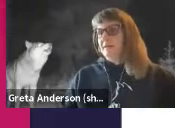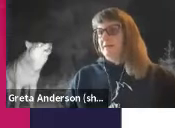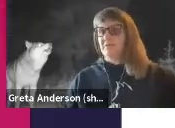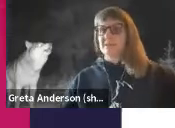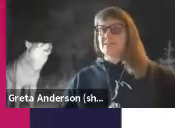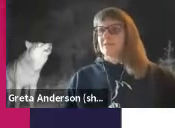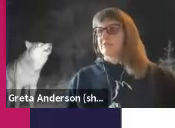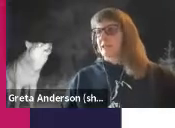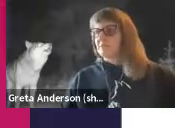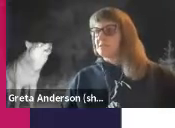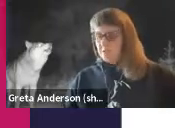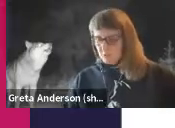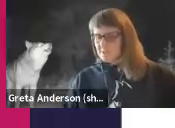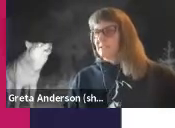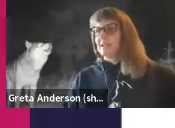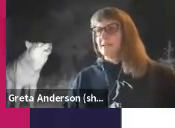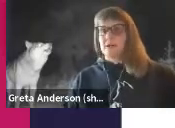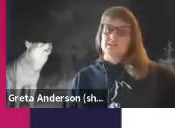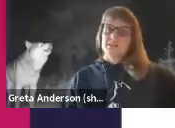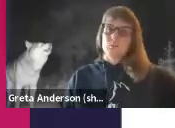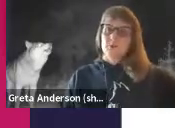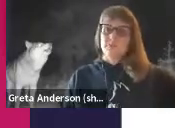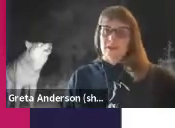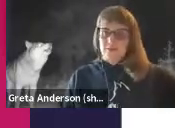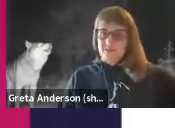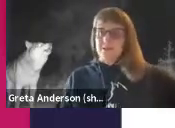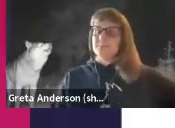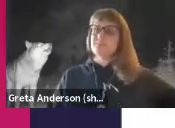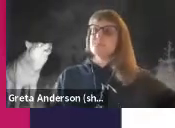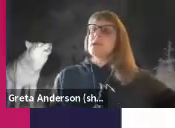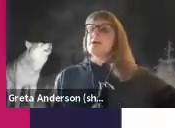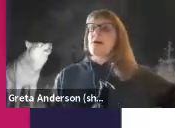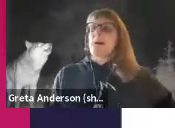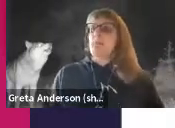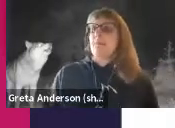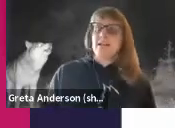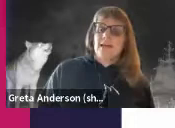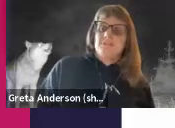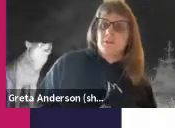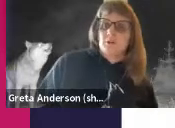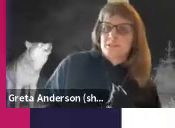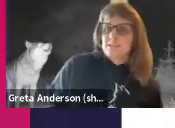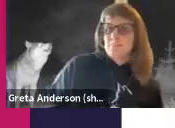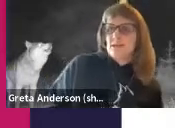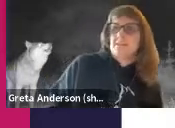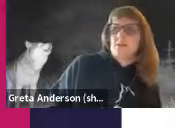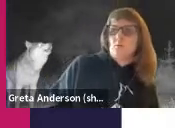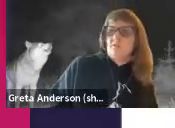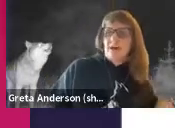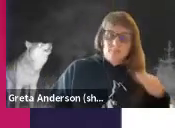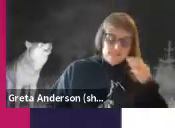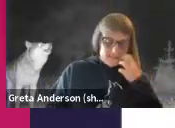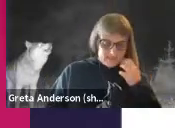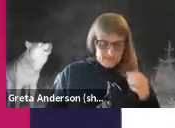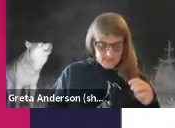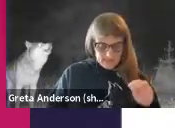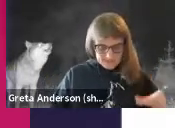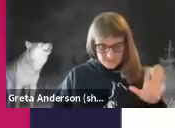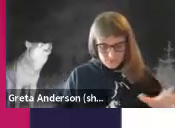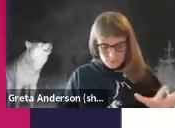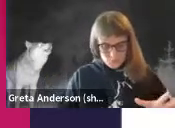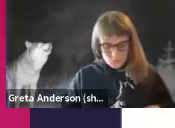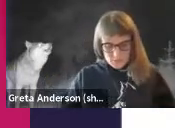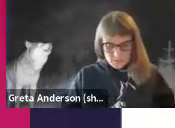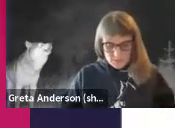on the effects of livestock grazing in Mexican wolf habitat. And livestock grazing in Mexican wolf habitat